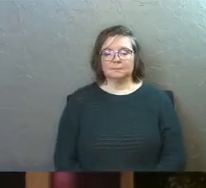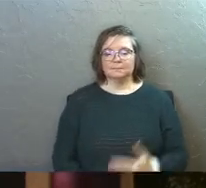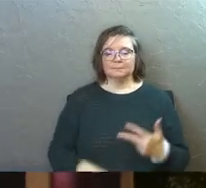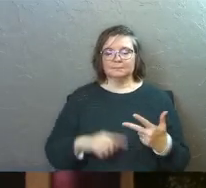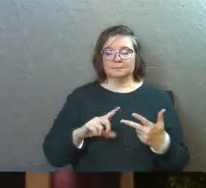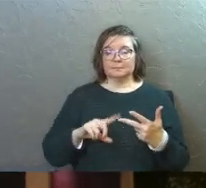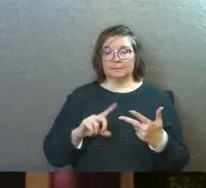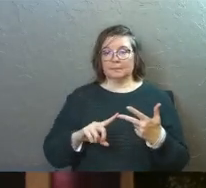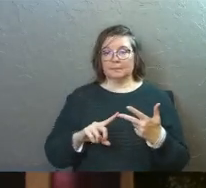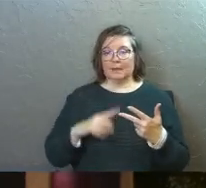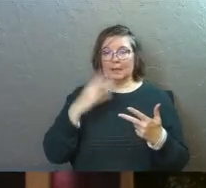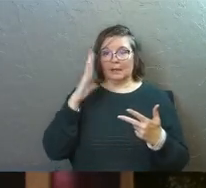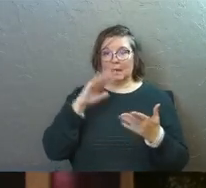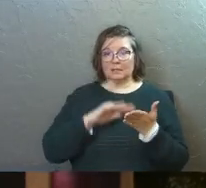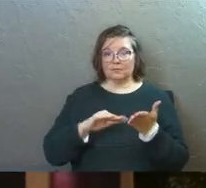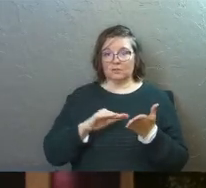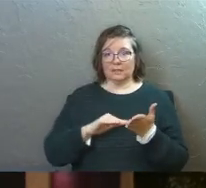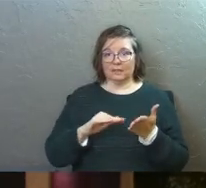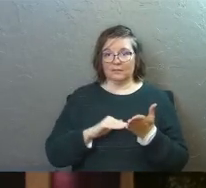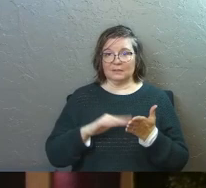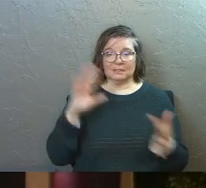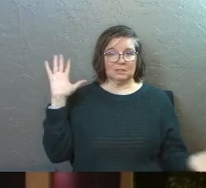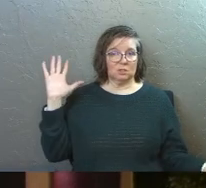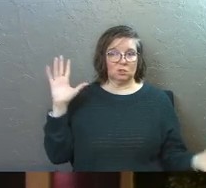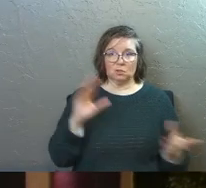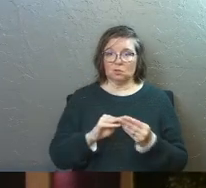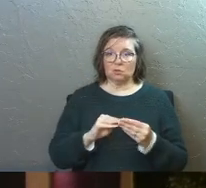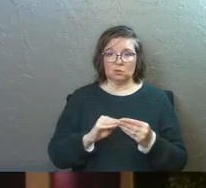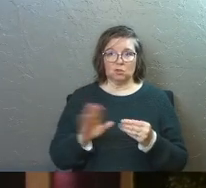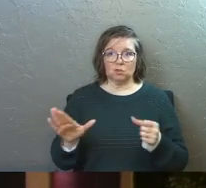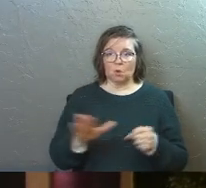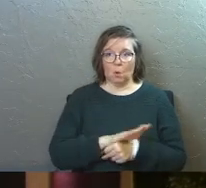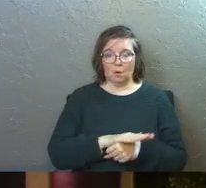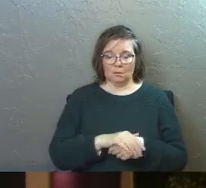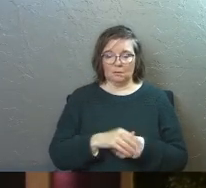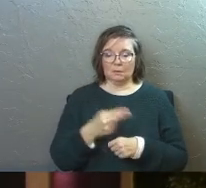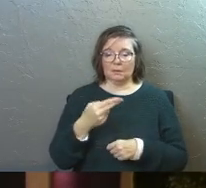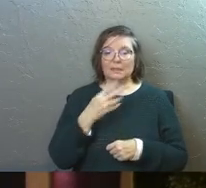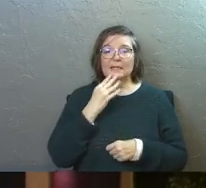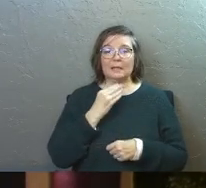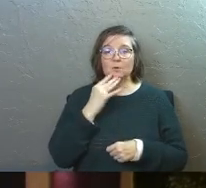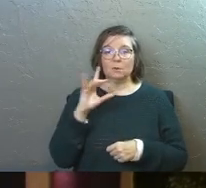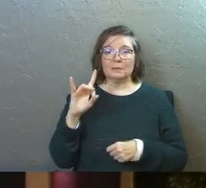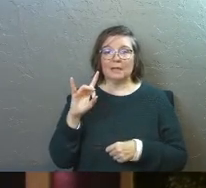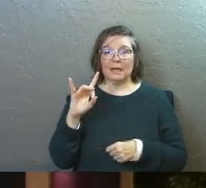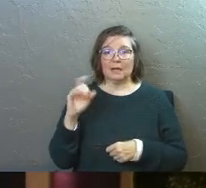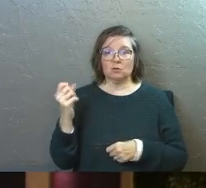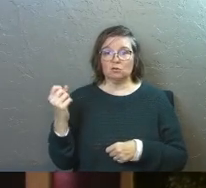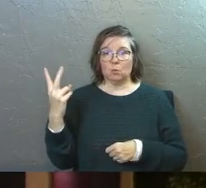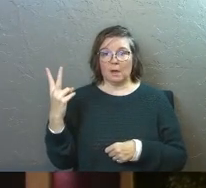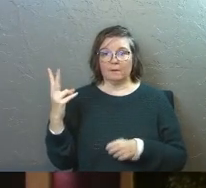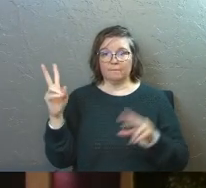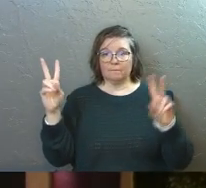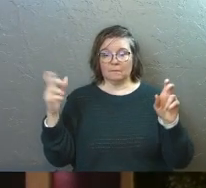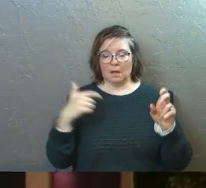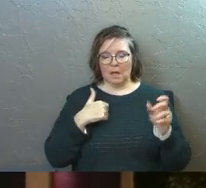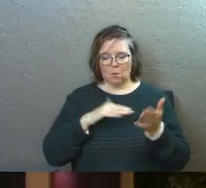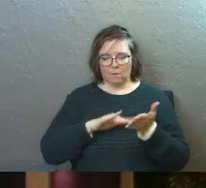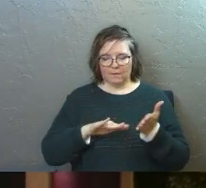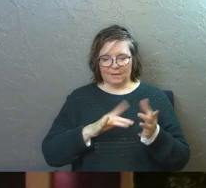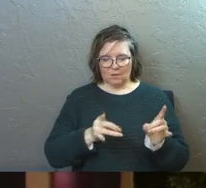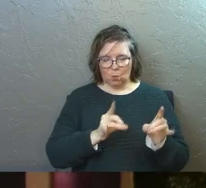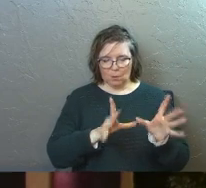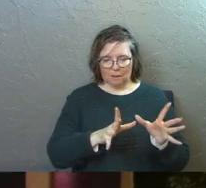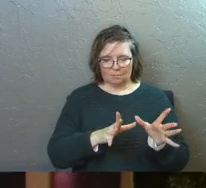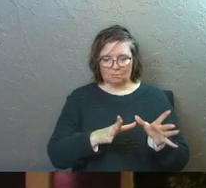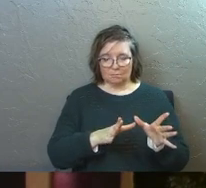three, God's forgiveness is total. Hebrews 8:12 says, and I will forgive their wickedness and I will never